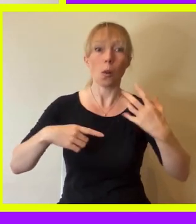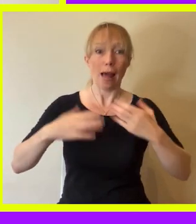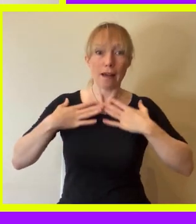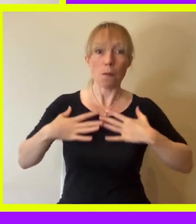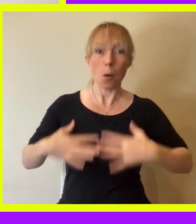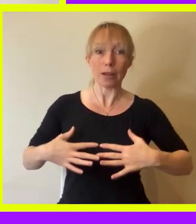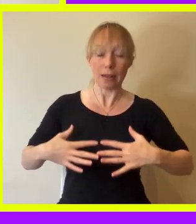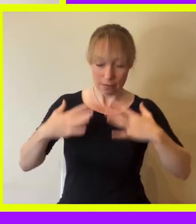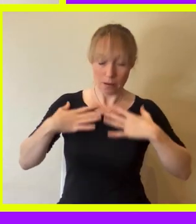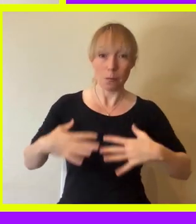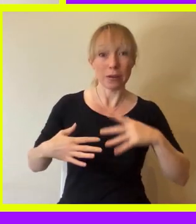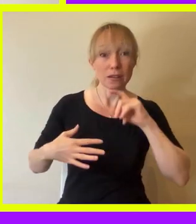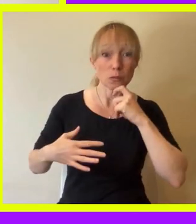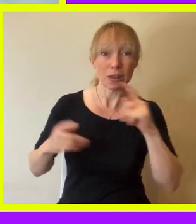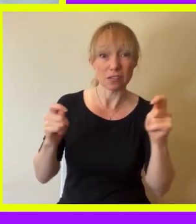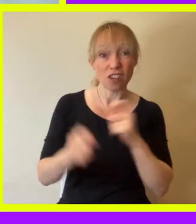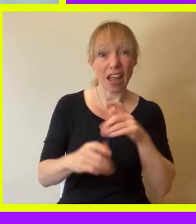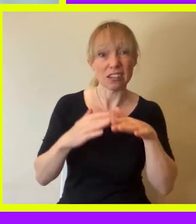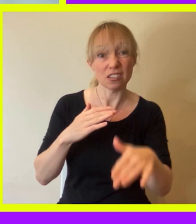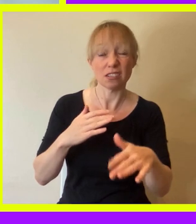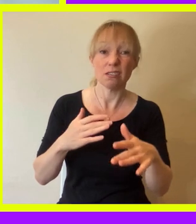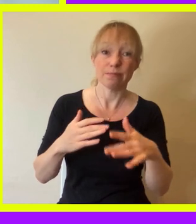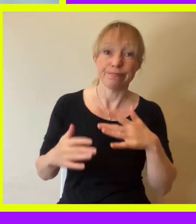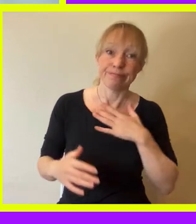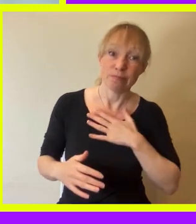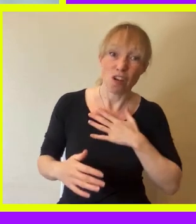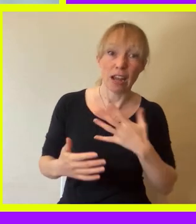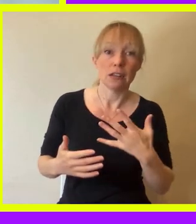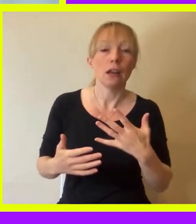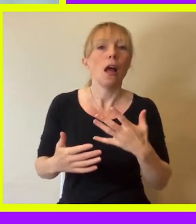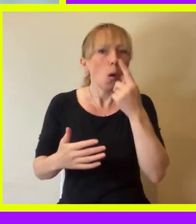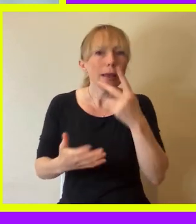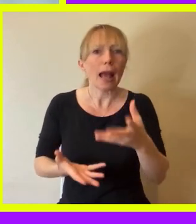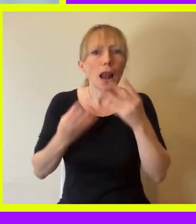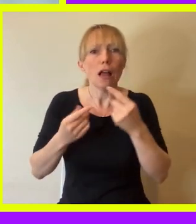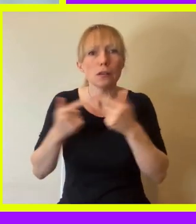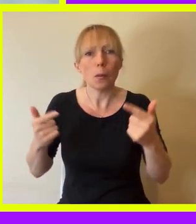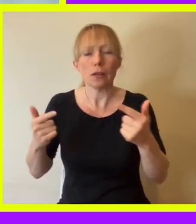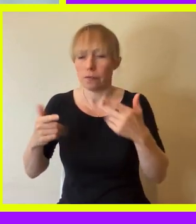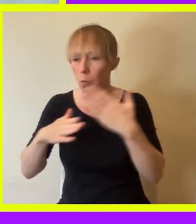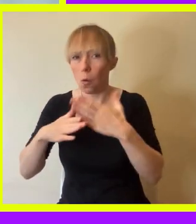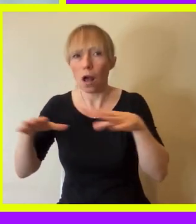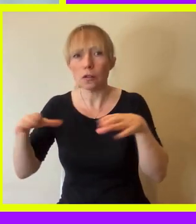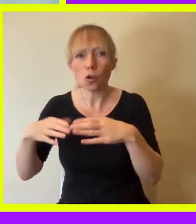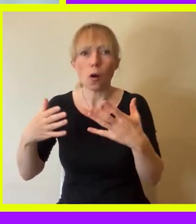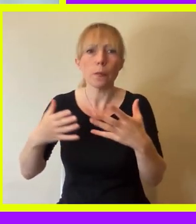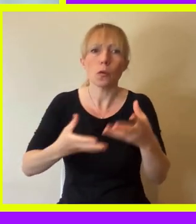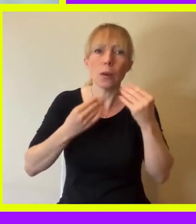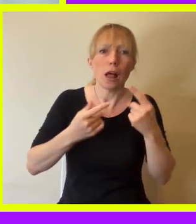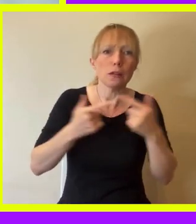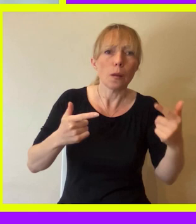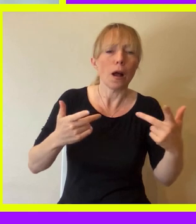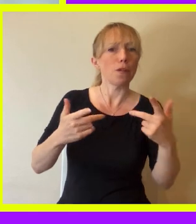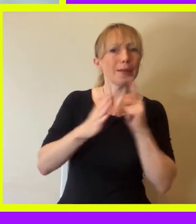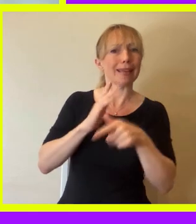bodies will change, I'm afraid. We can learn so much from workshops. We can learn so much by us